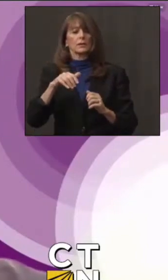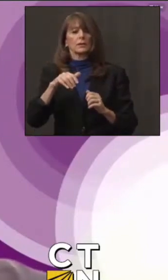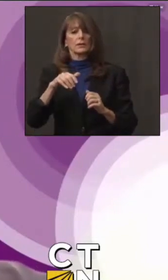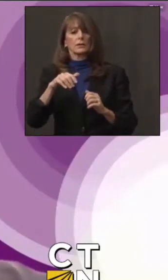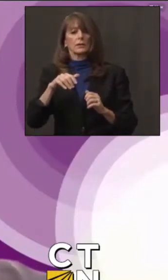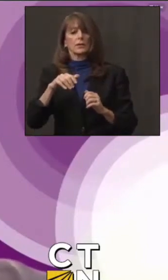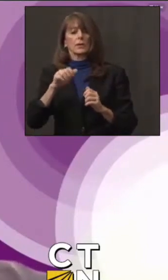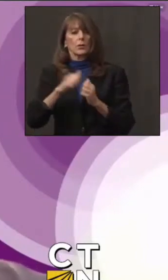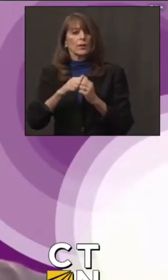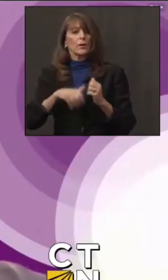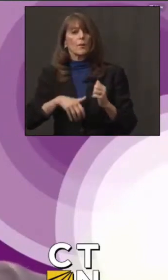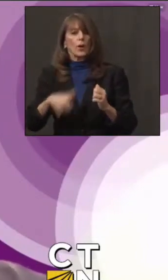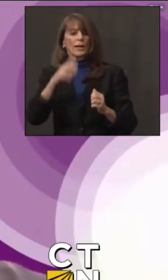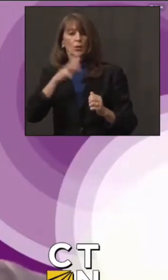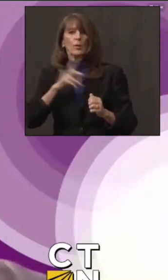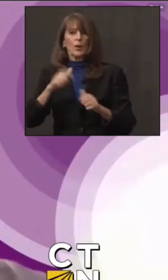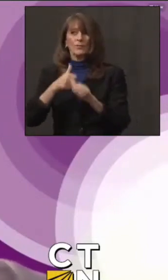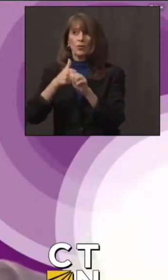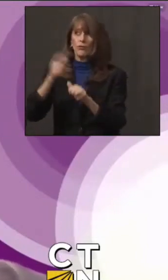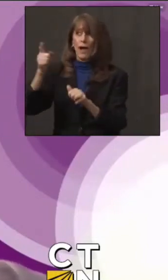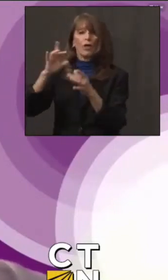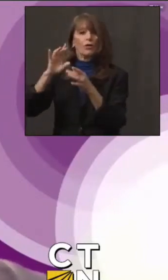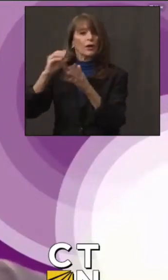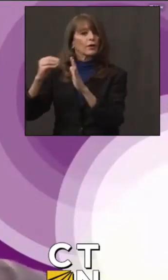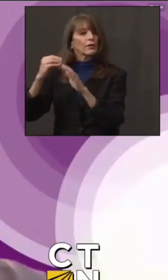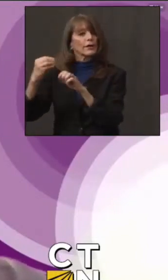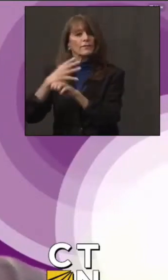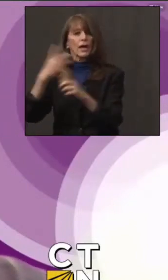with that until otherwise directed.